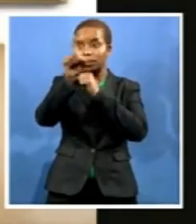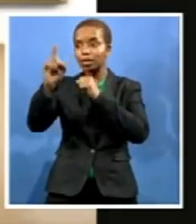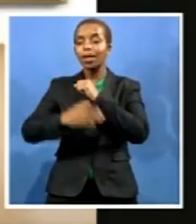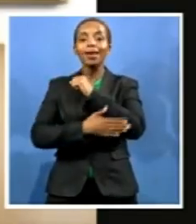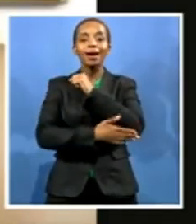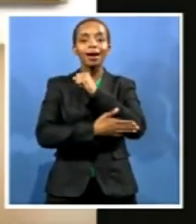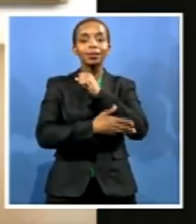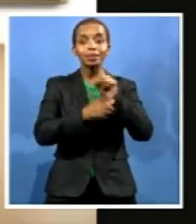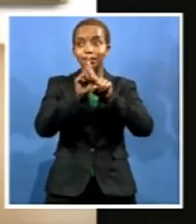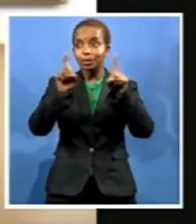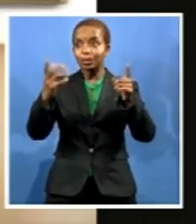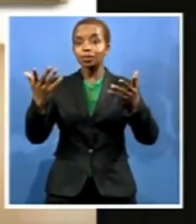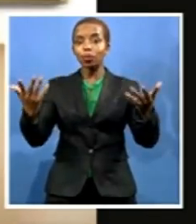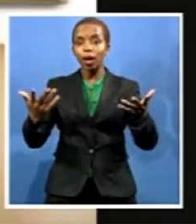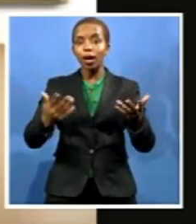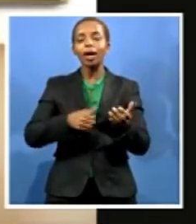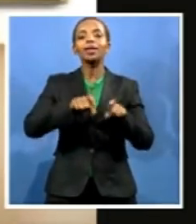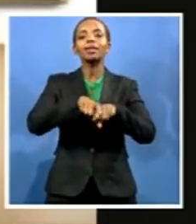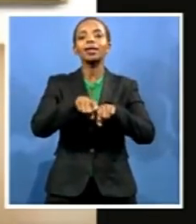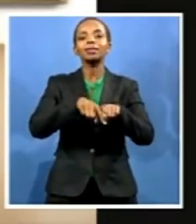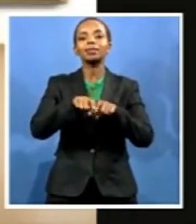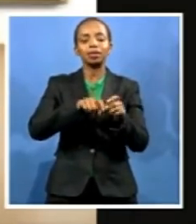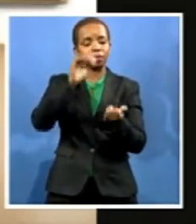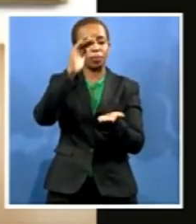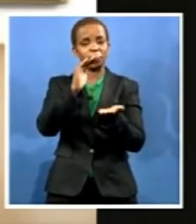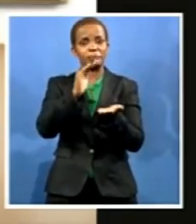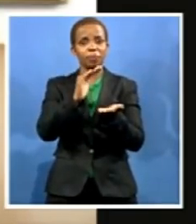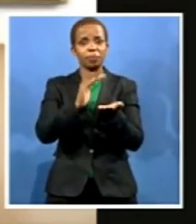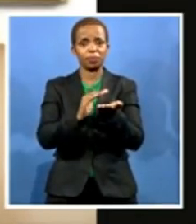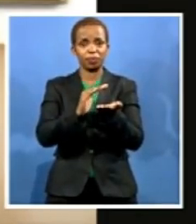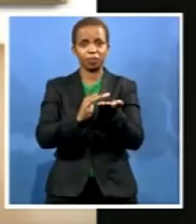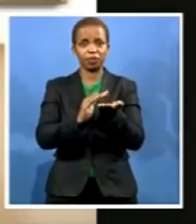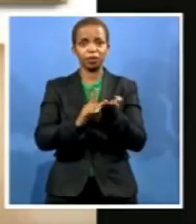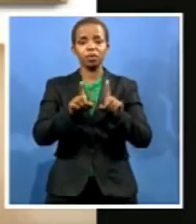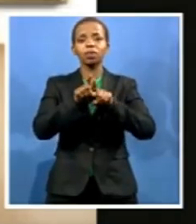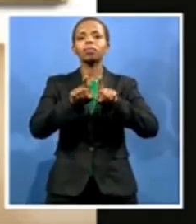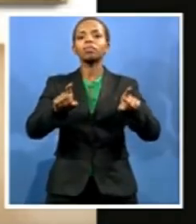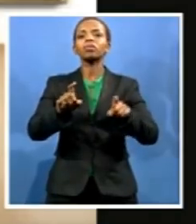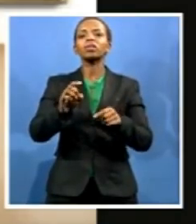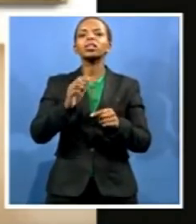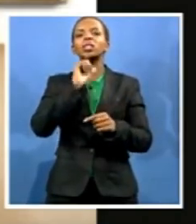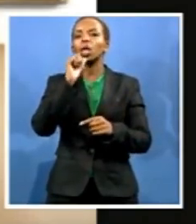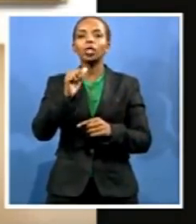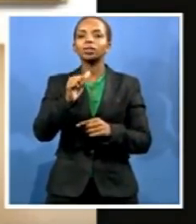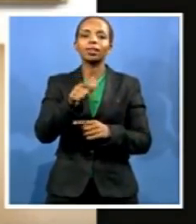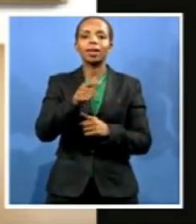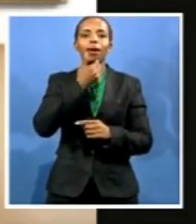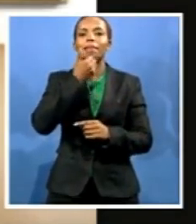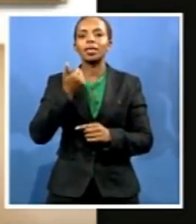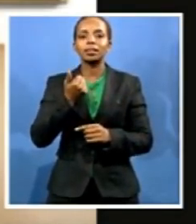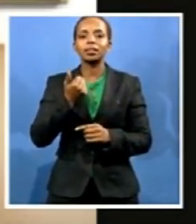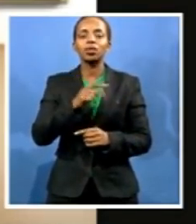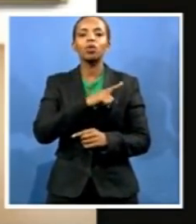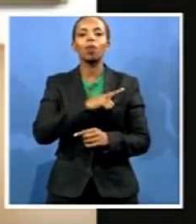other additional advice is not the best, is also to rely on what we call case